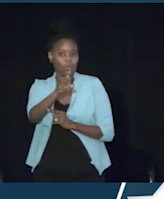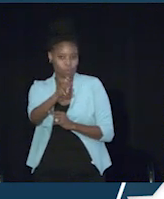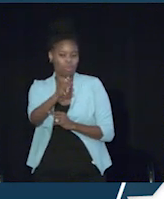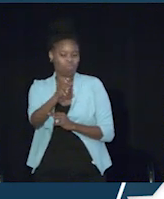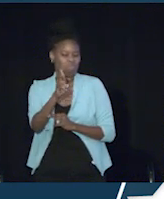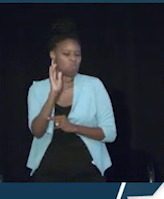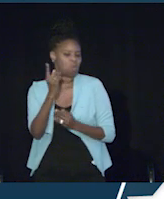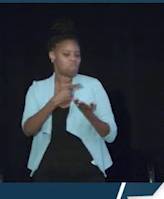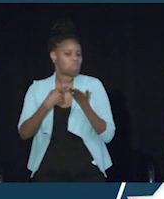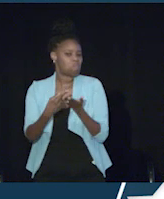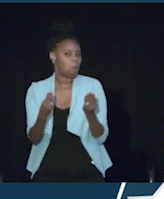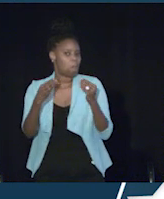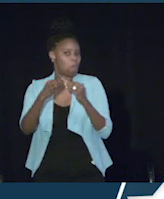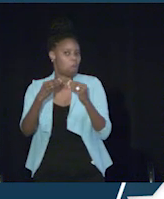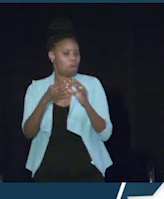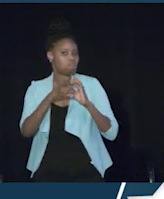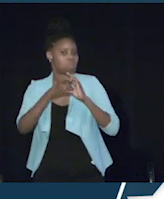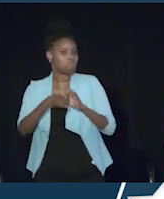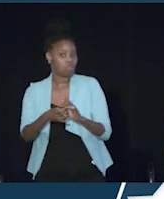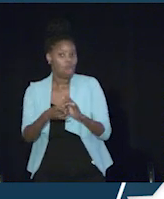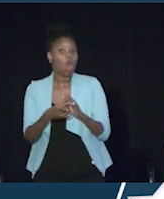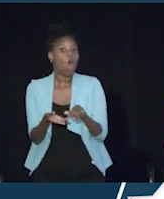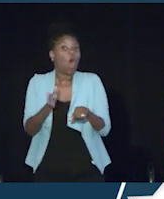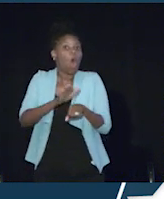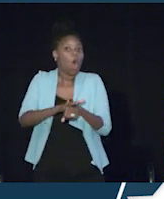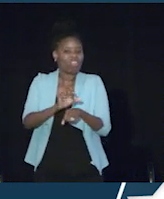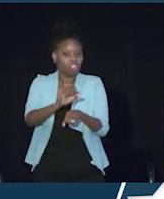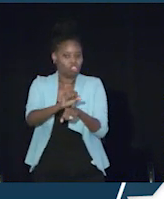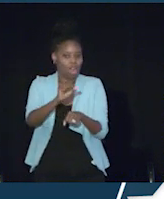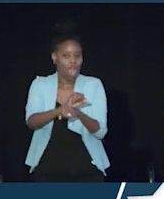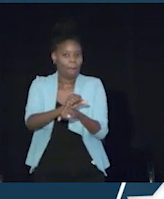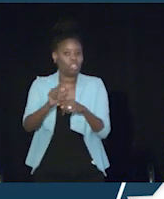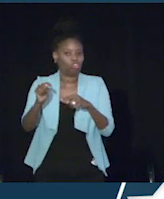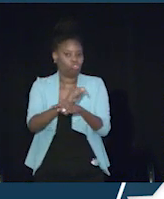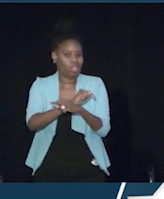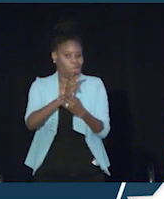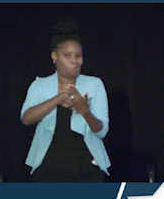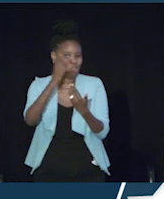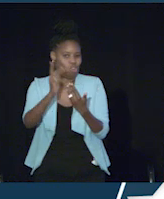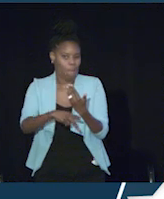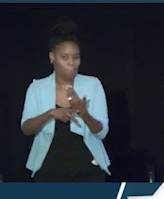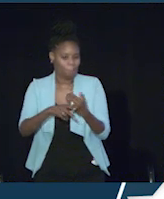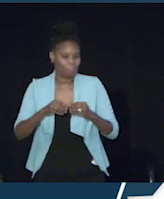more about our on-the-job training program and employment services.